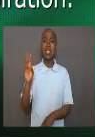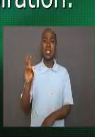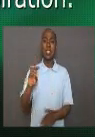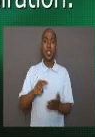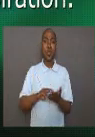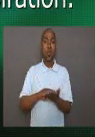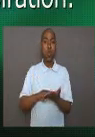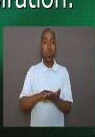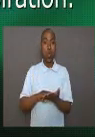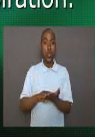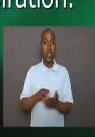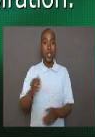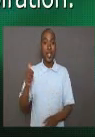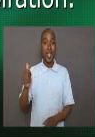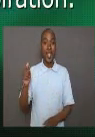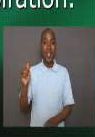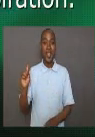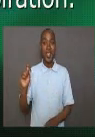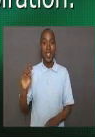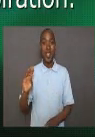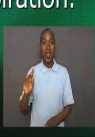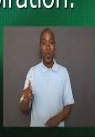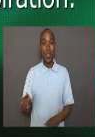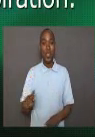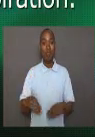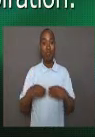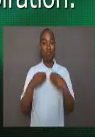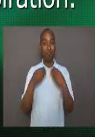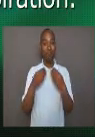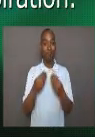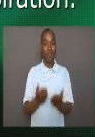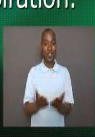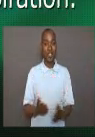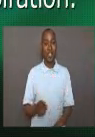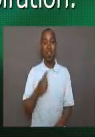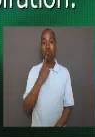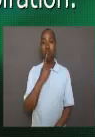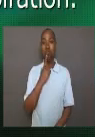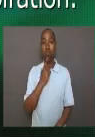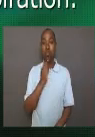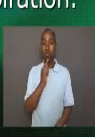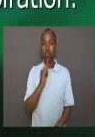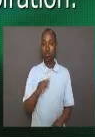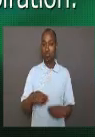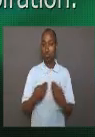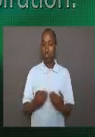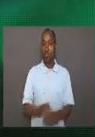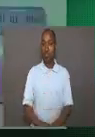molecules of ATP per molecule of glucose that is